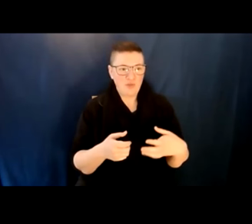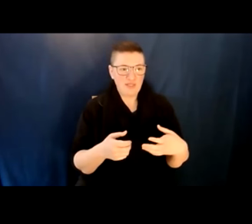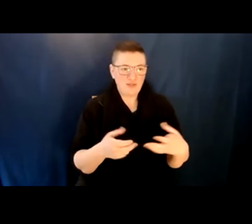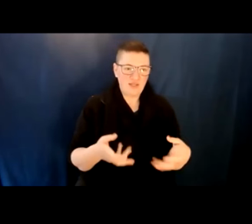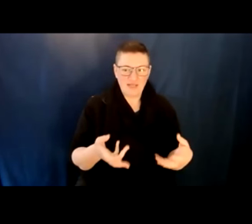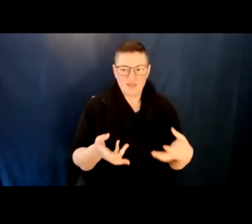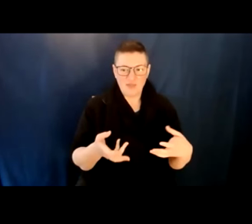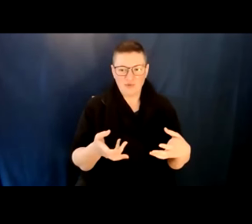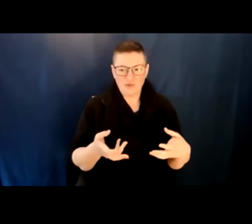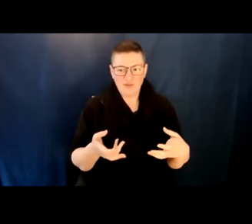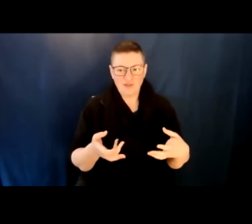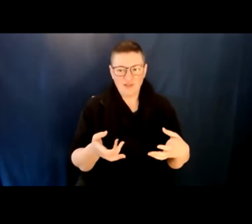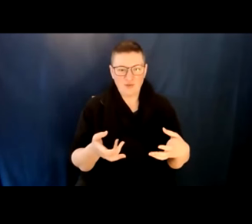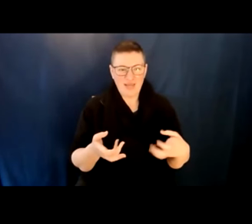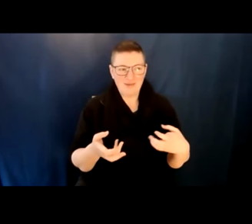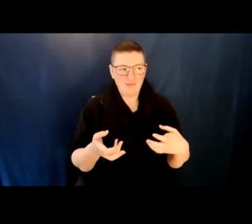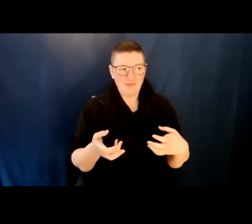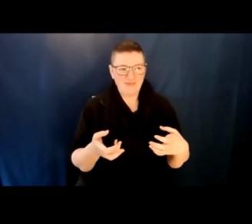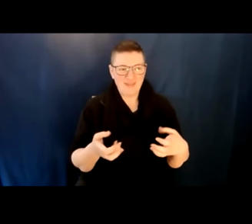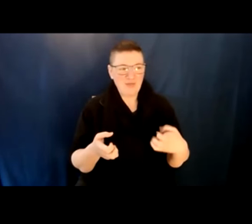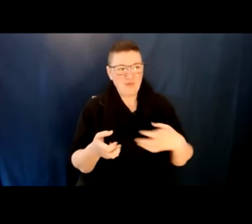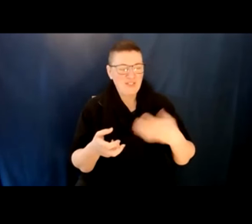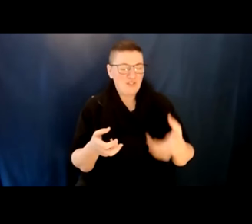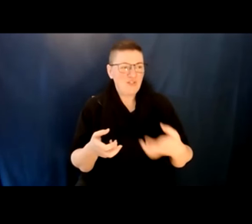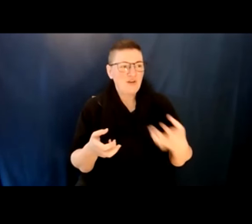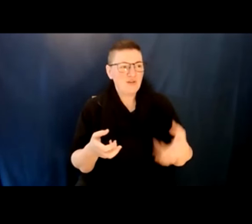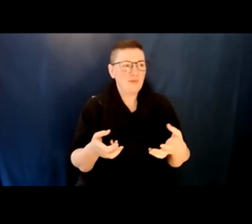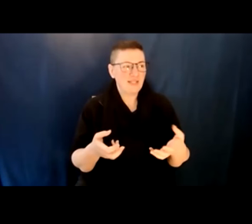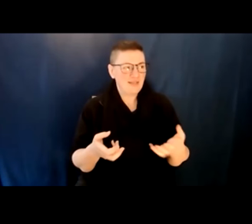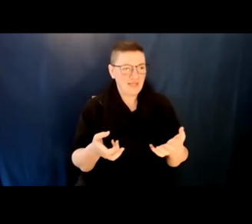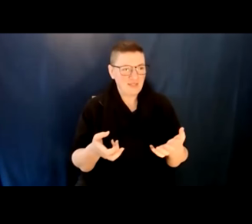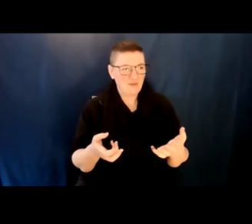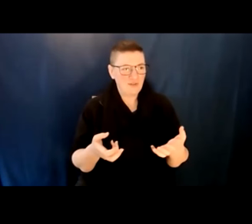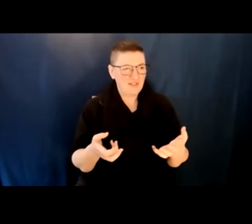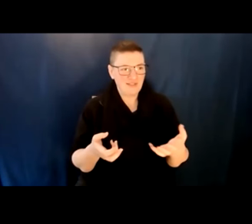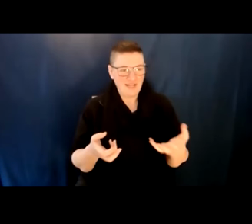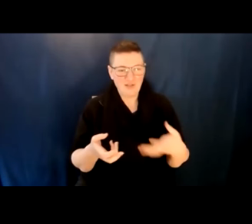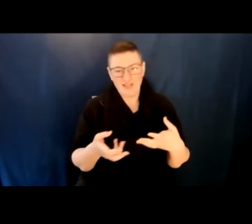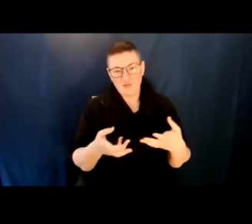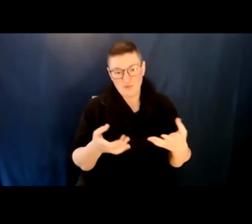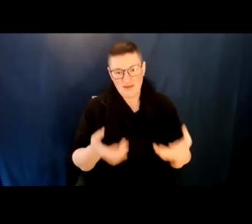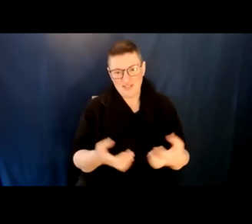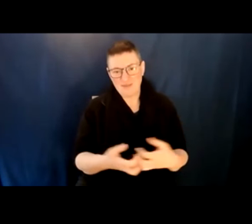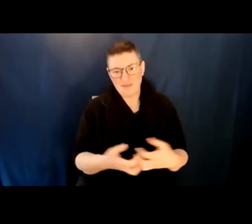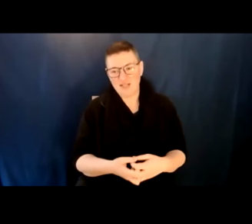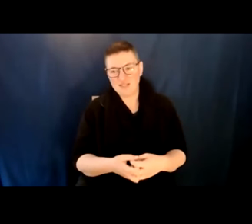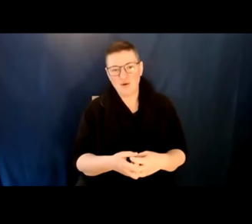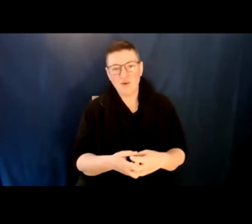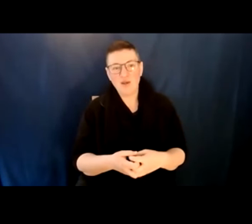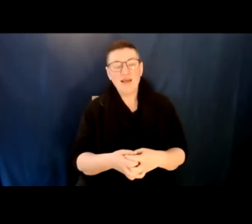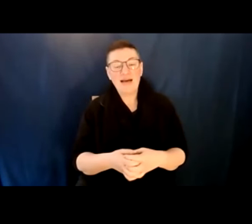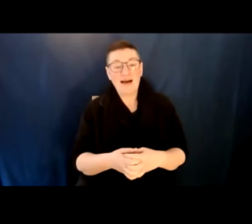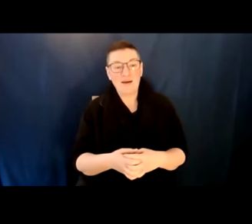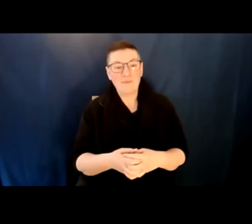you can assert that it is, but you can't, asserting or assuming that something is universal isn't any good. Like, you do have to demonstrate it.